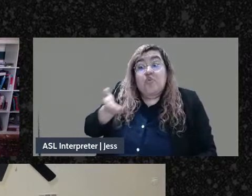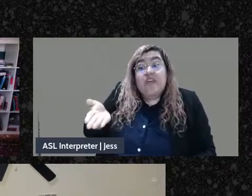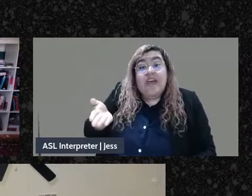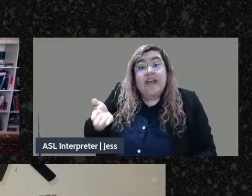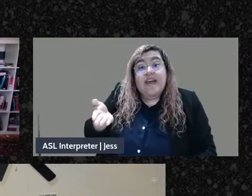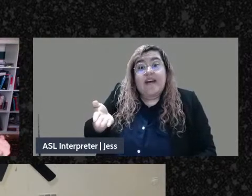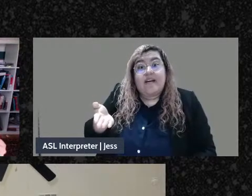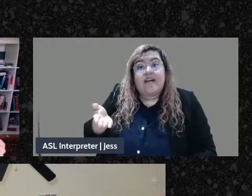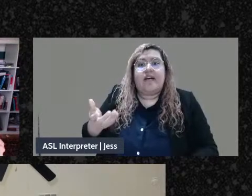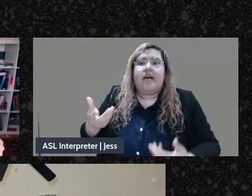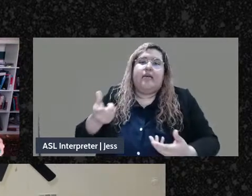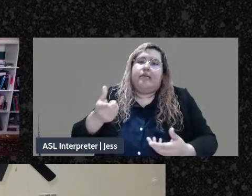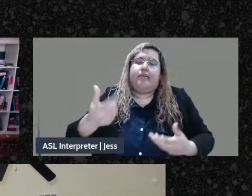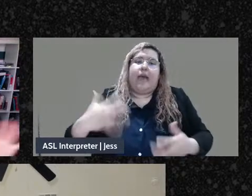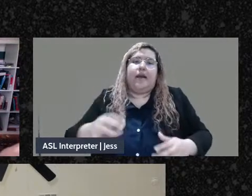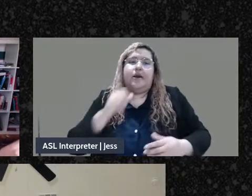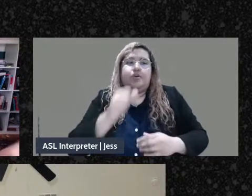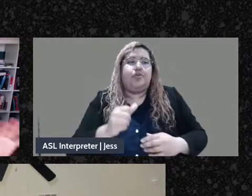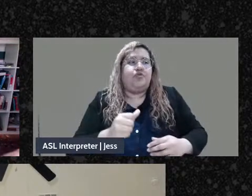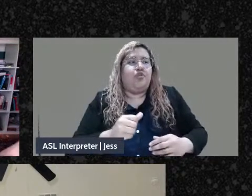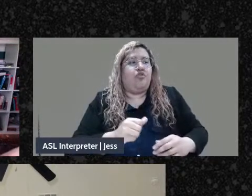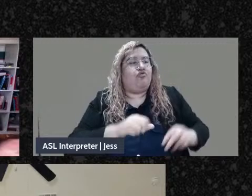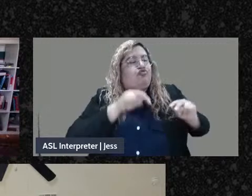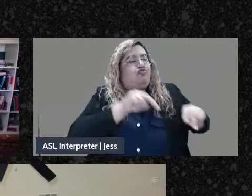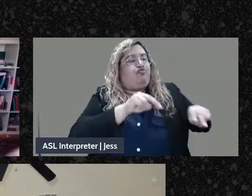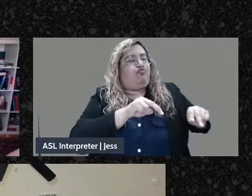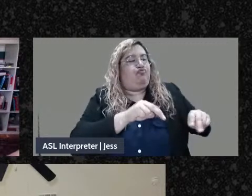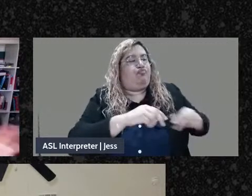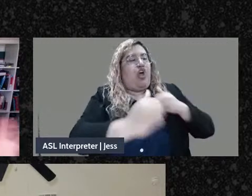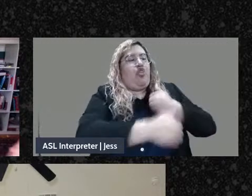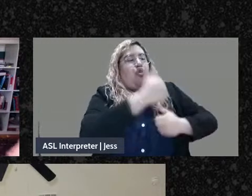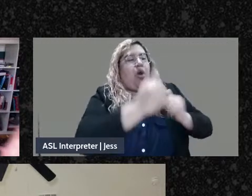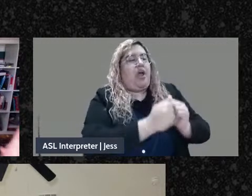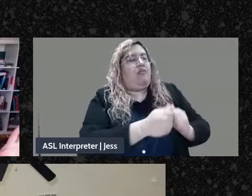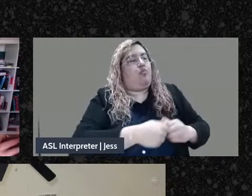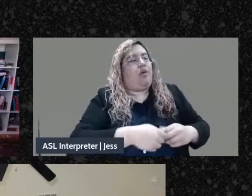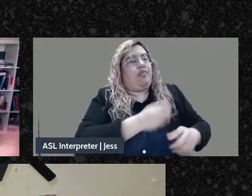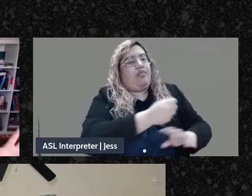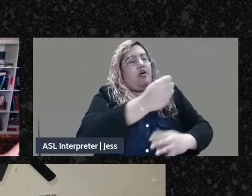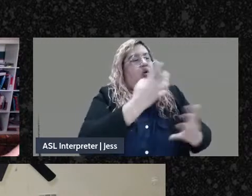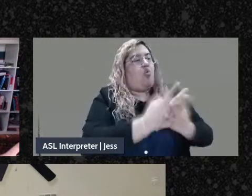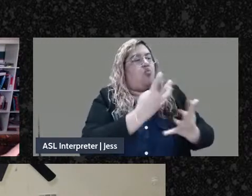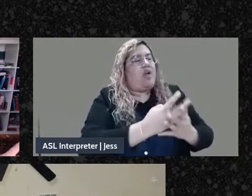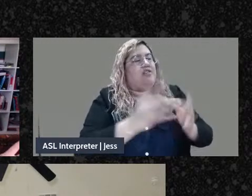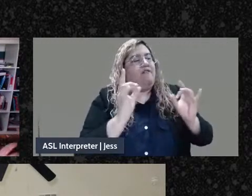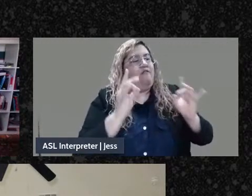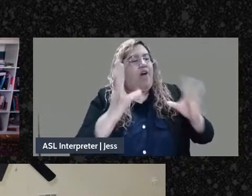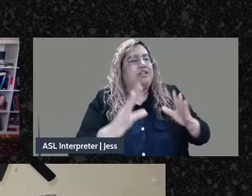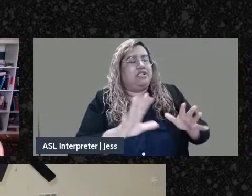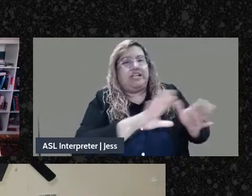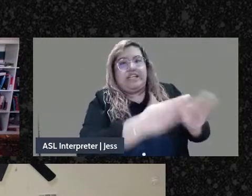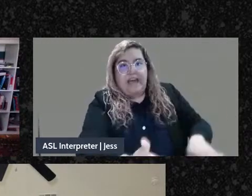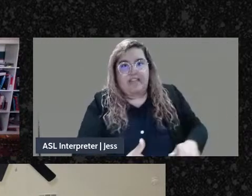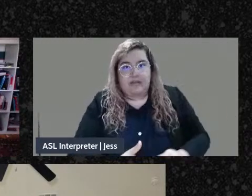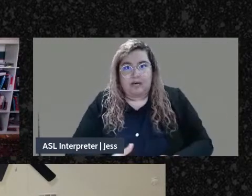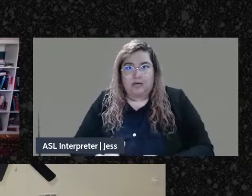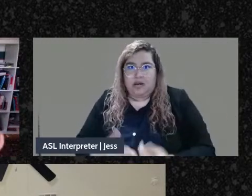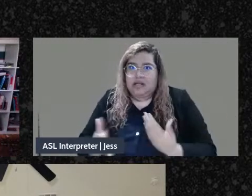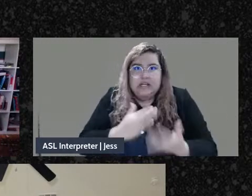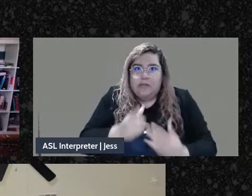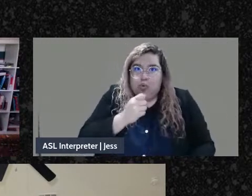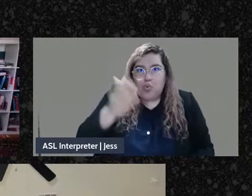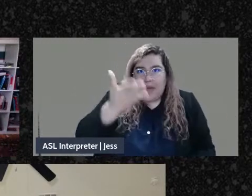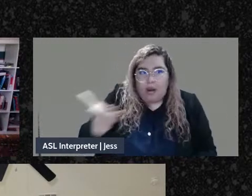other marginalized people in check through threats of arrest, incarceration, violence, and death, like whoever they are, right? And